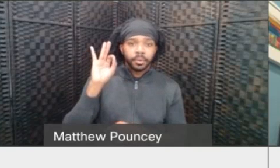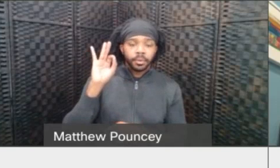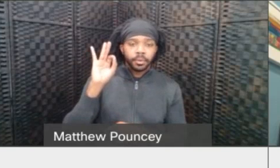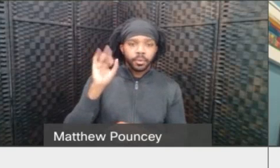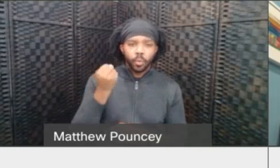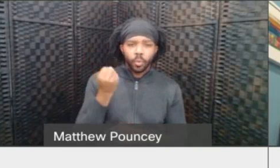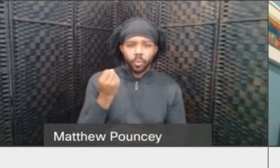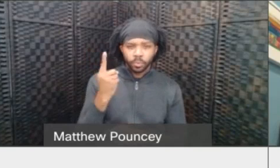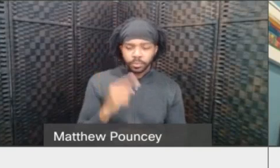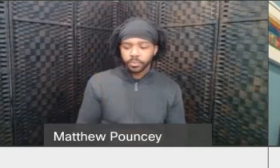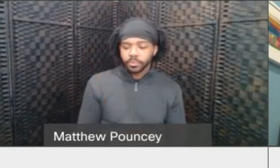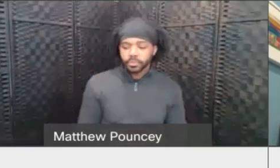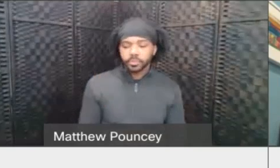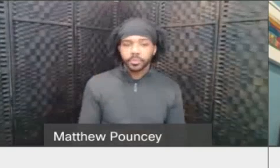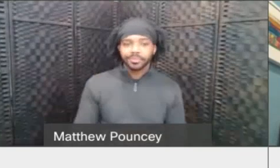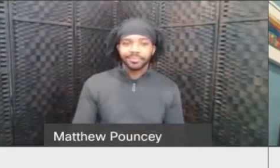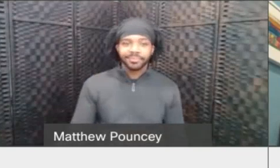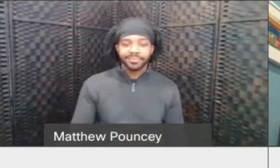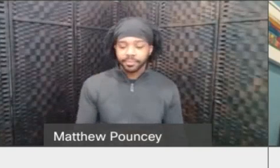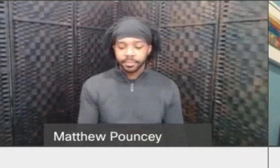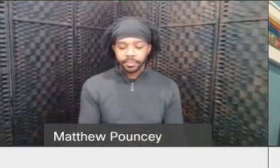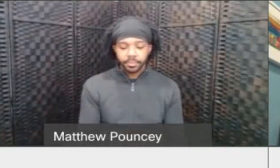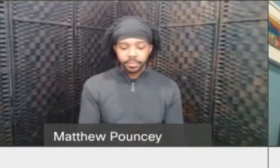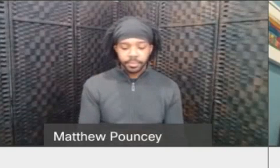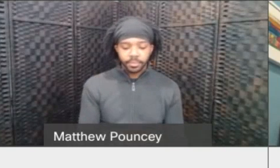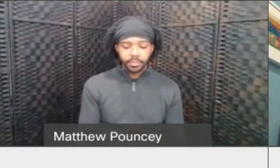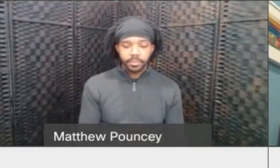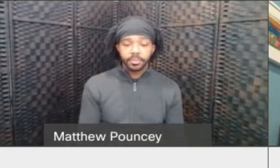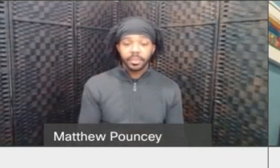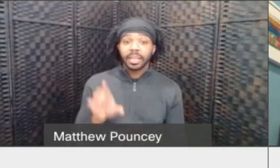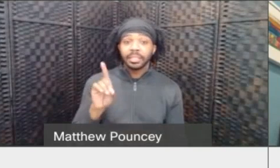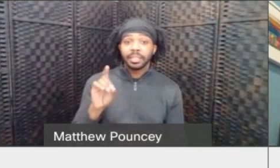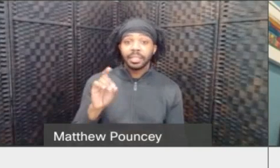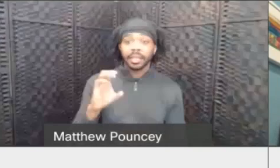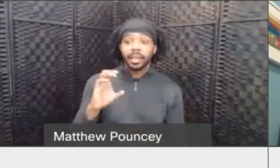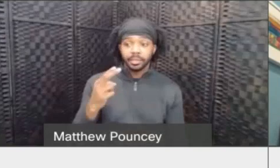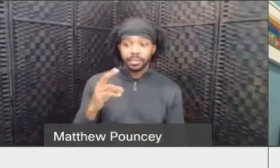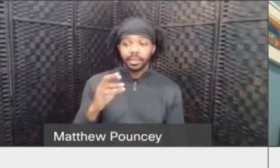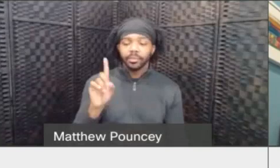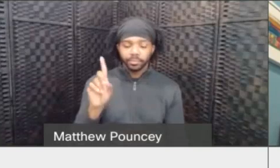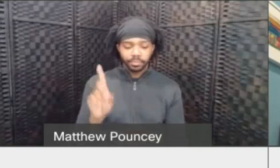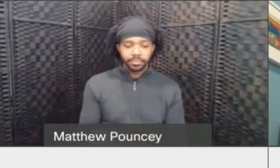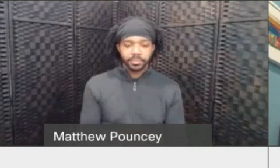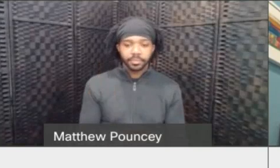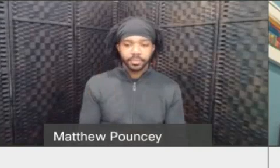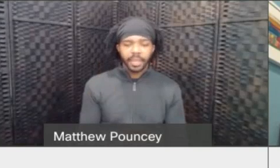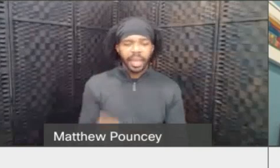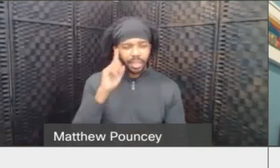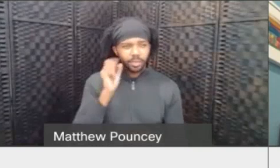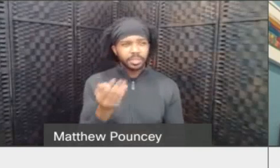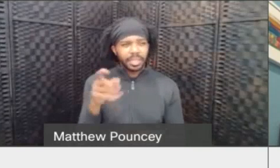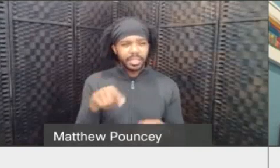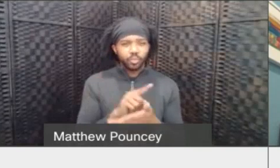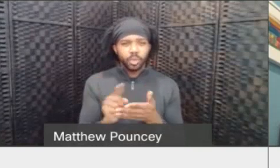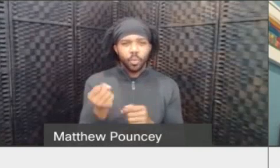hold on one second and I will tell you, that these were being resubmitted this week, I thought, but hold on and I'll